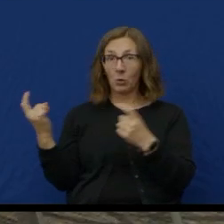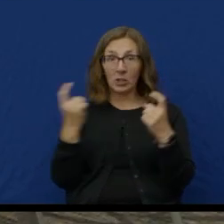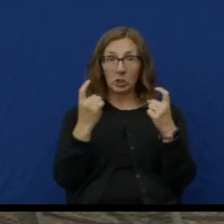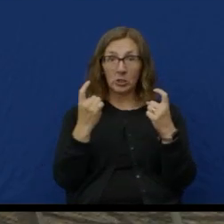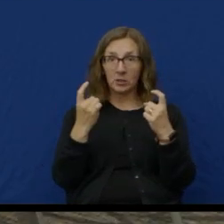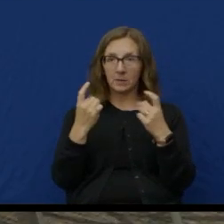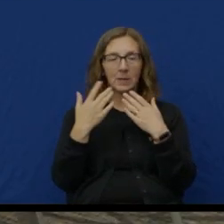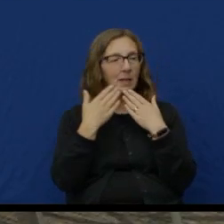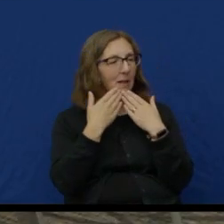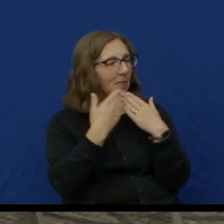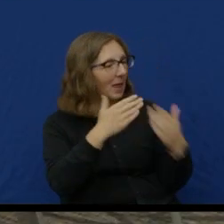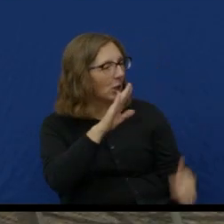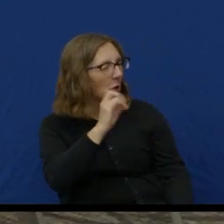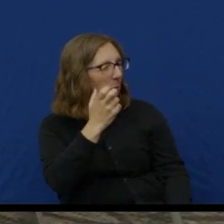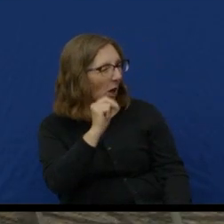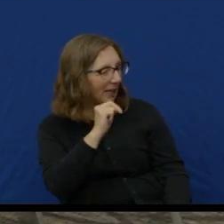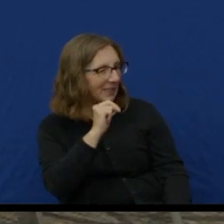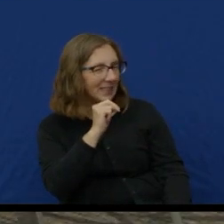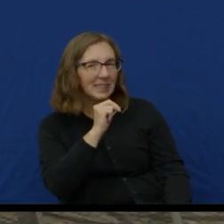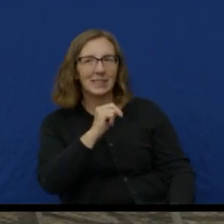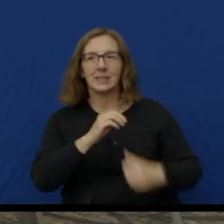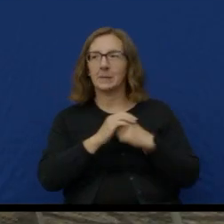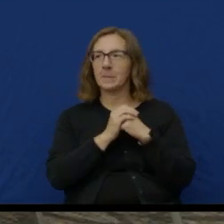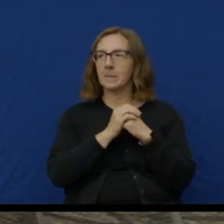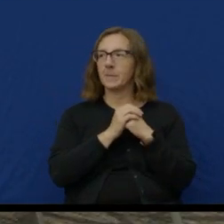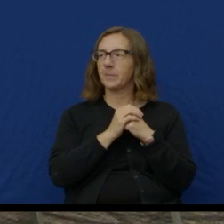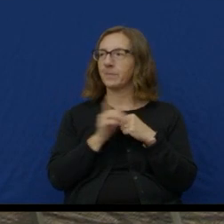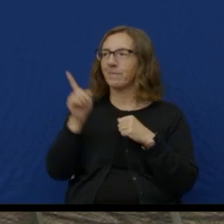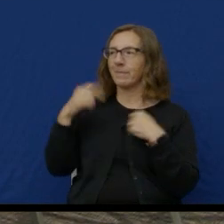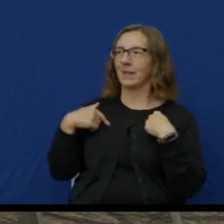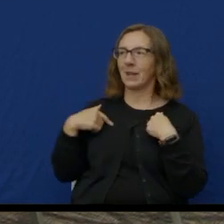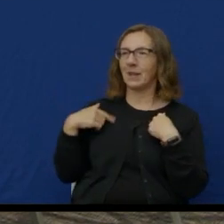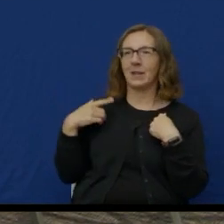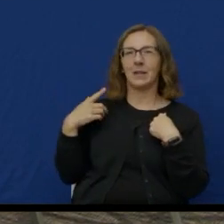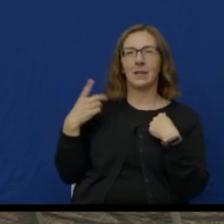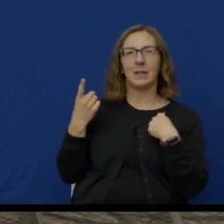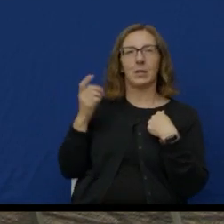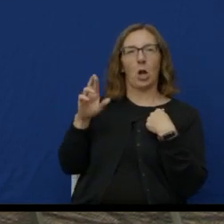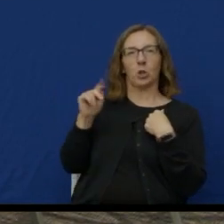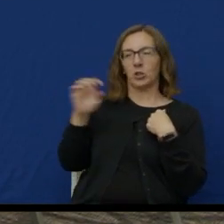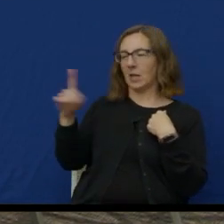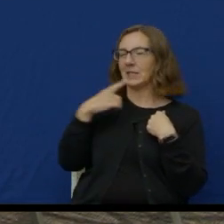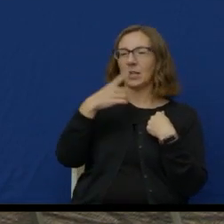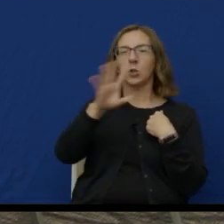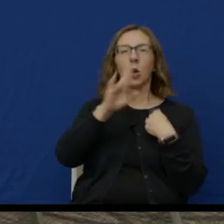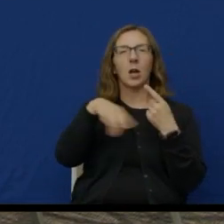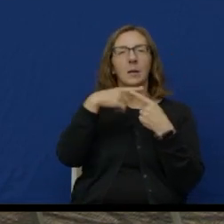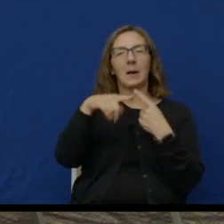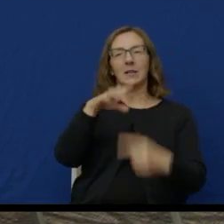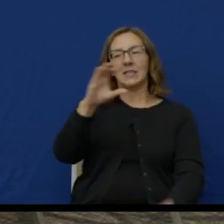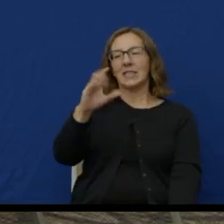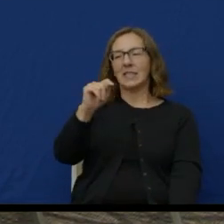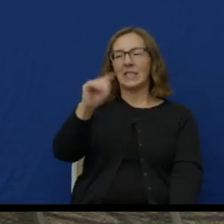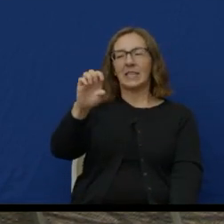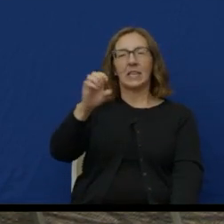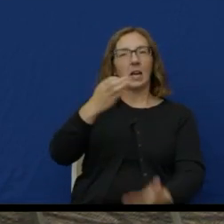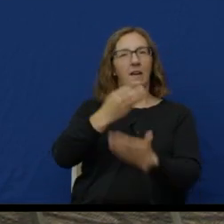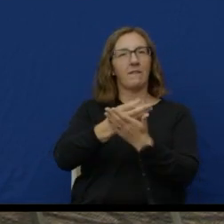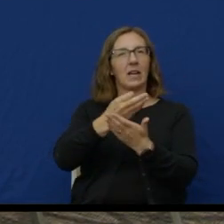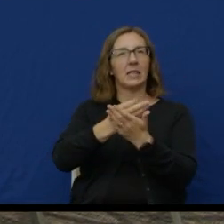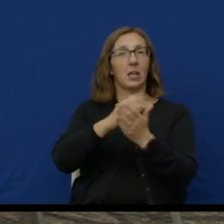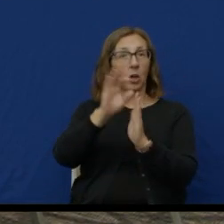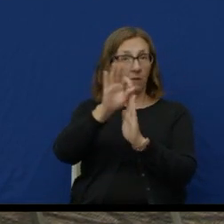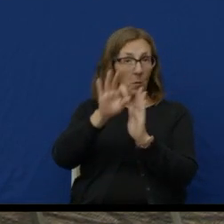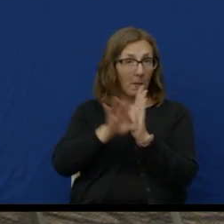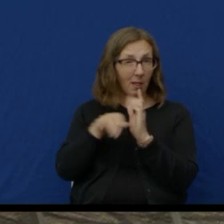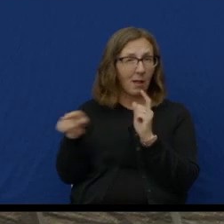Thank you, Brian. Dr. Todd, please. On your first slide, you talk about CTE funding formula. Is that to codify what they've